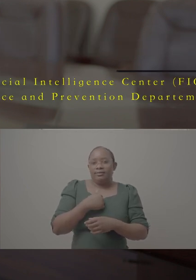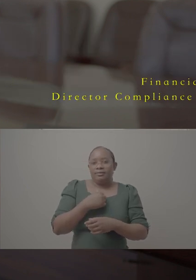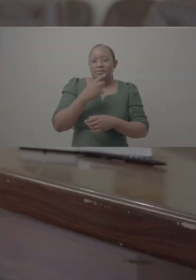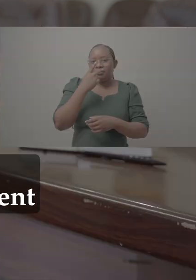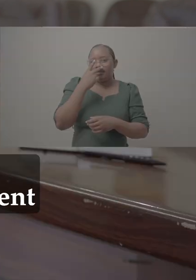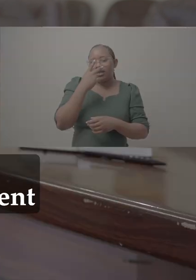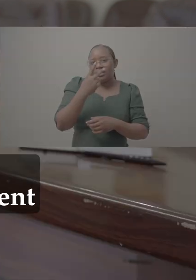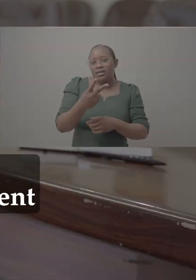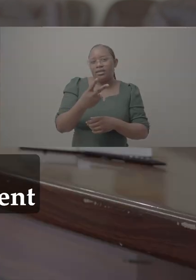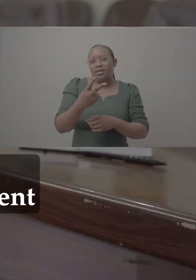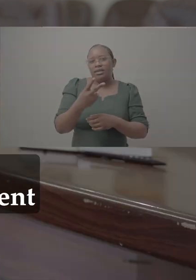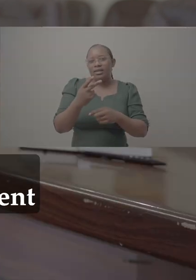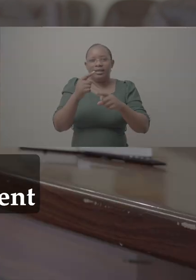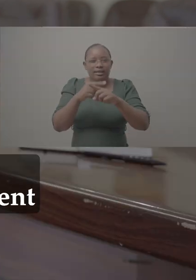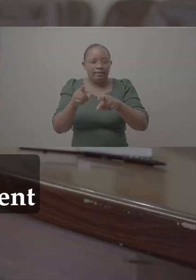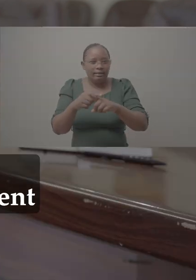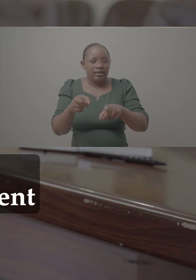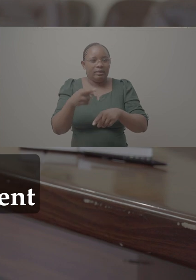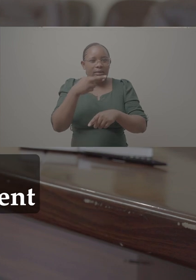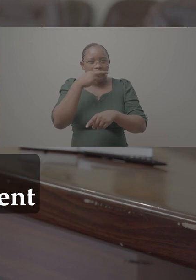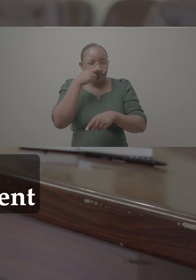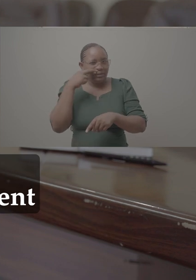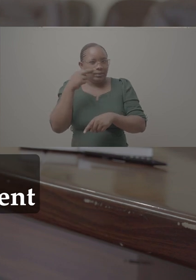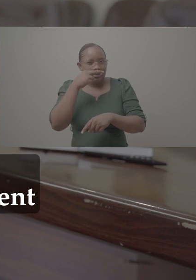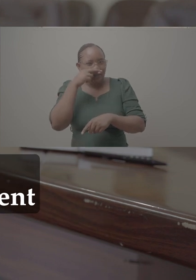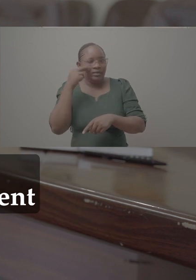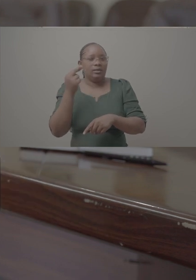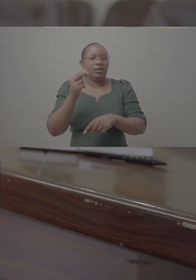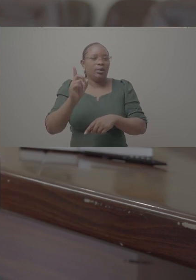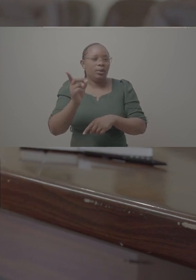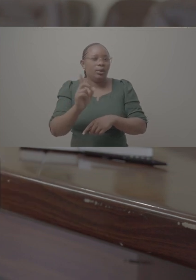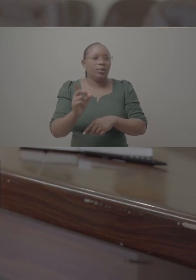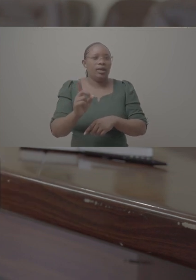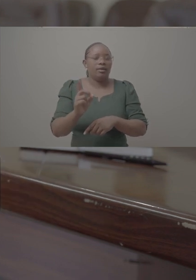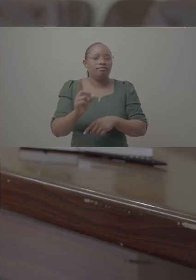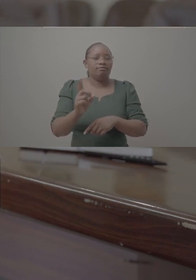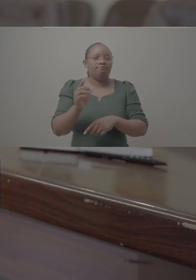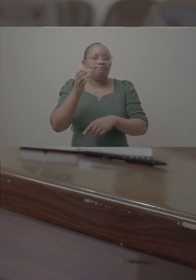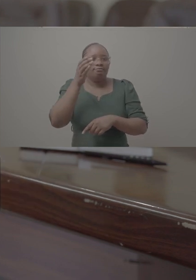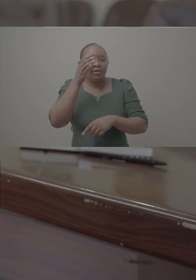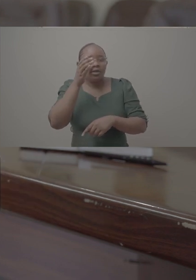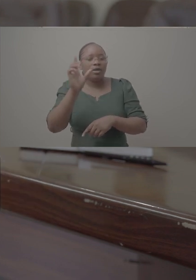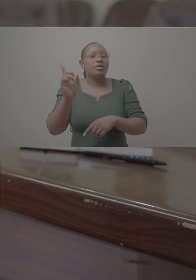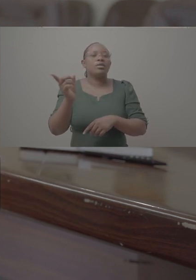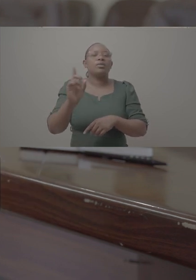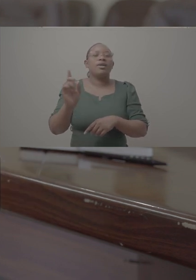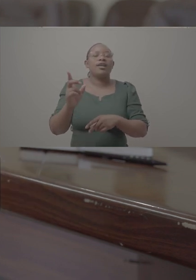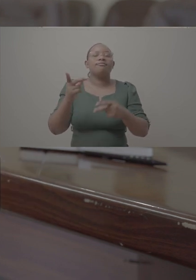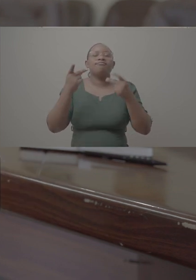of fraud, maybe I can call it fraud, or procurement corruption is indeed in the